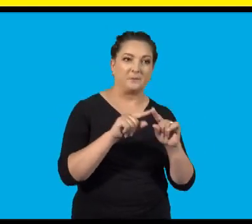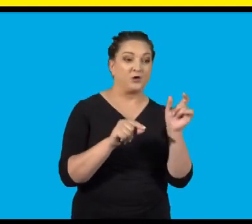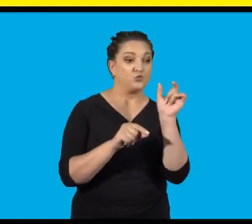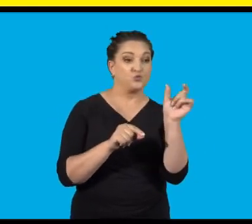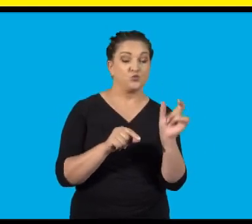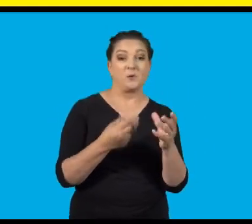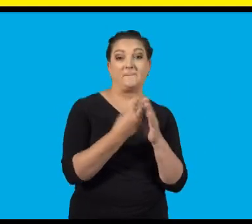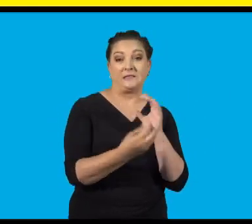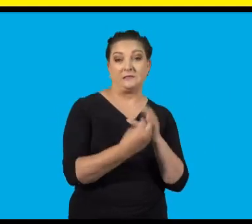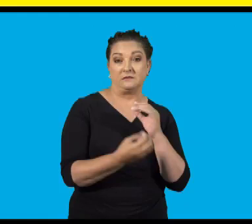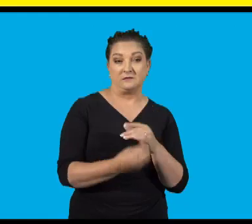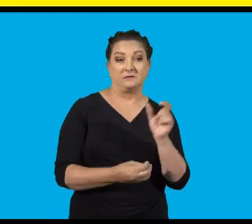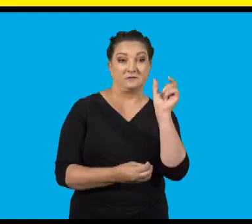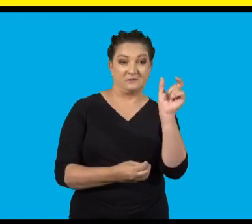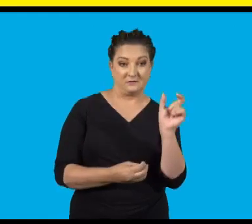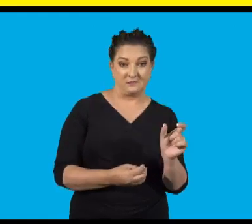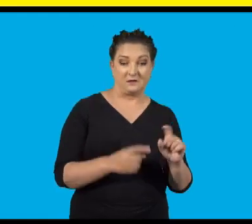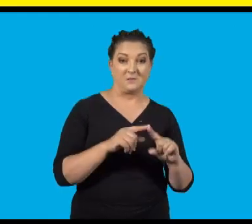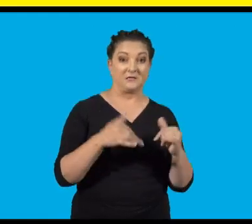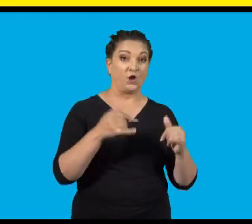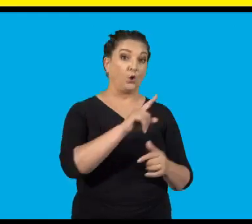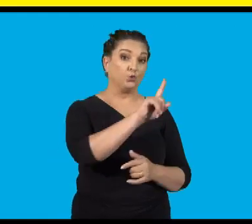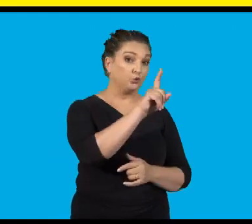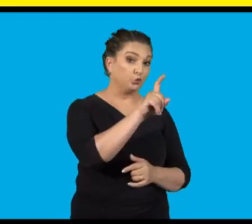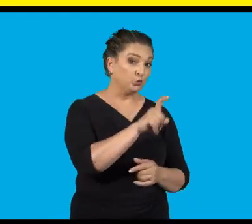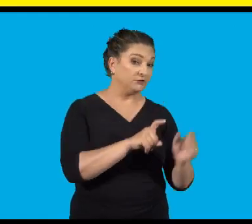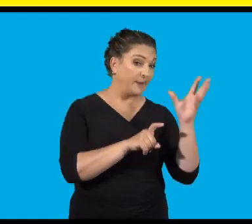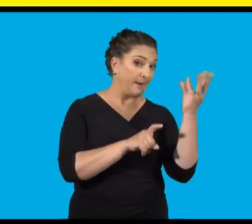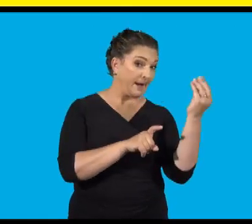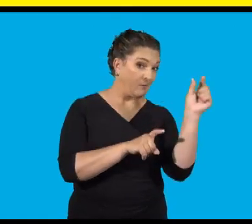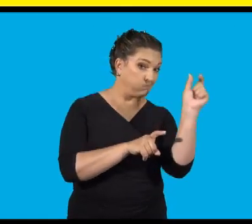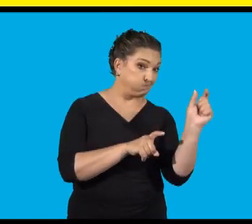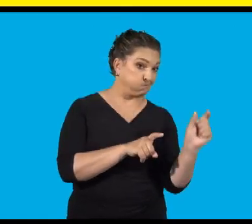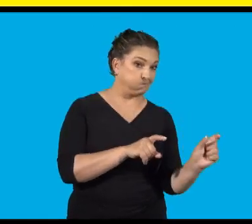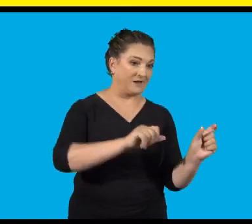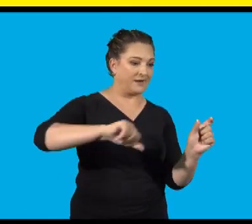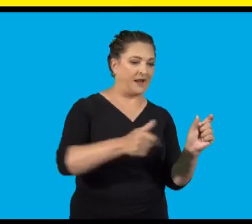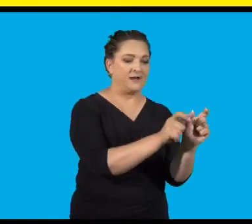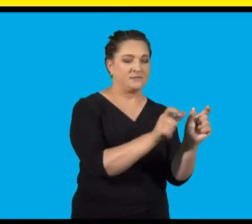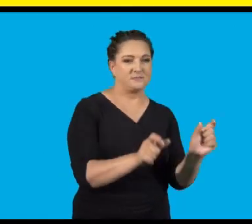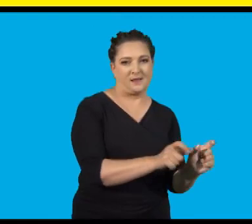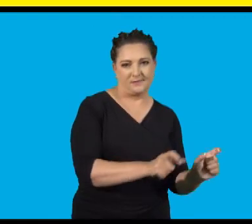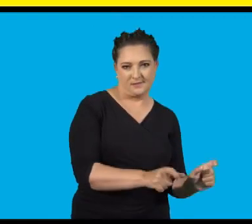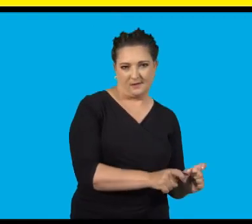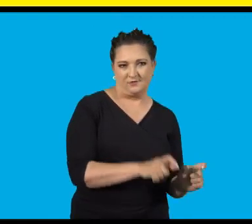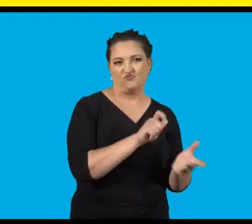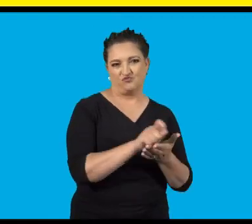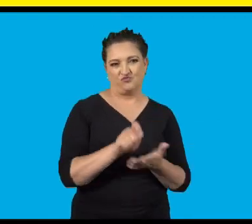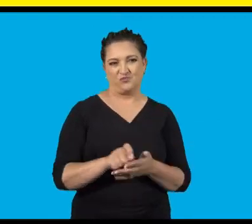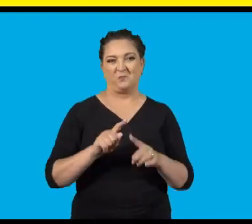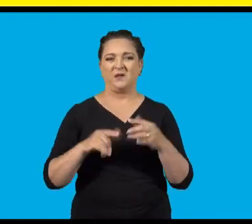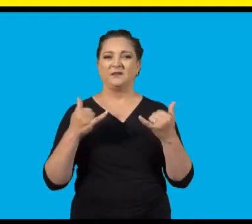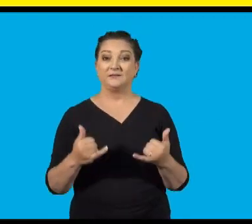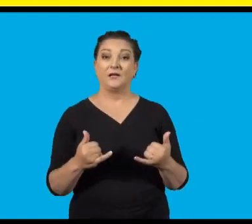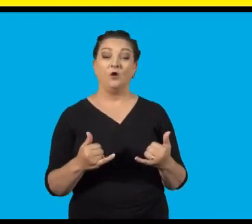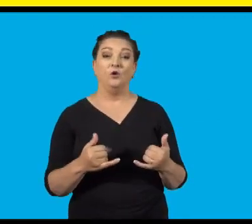words. Write only the word next to the question numbers. Now, I want you to take note that this question is focusing